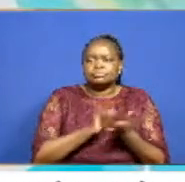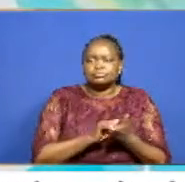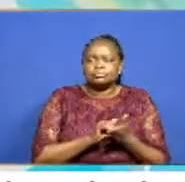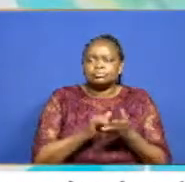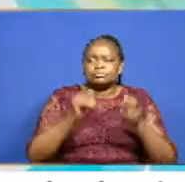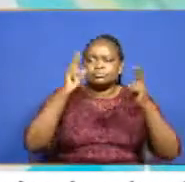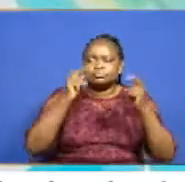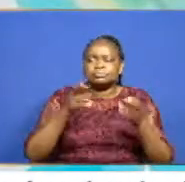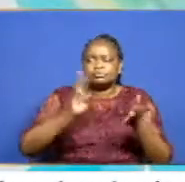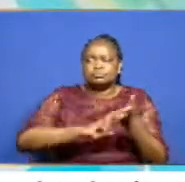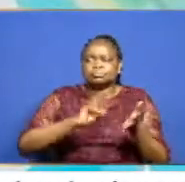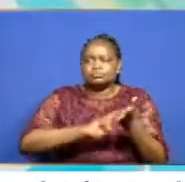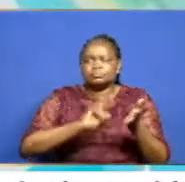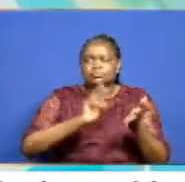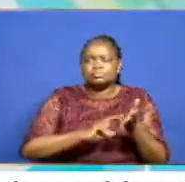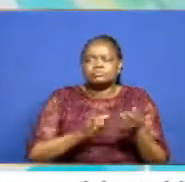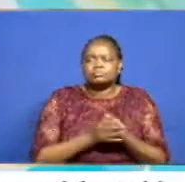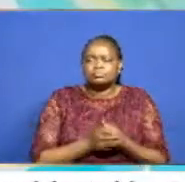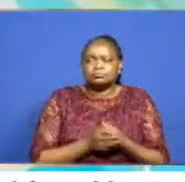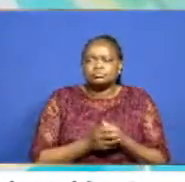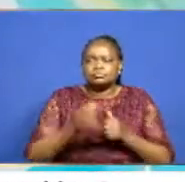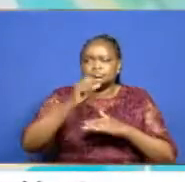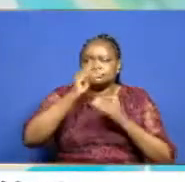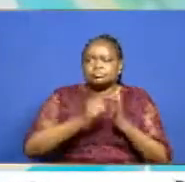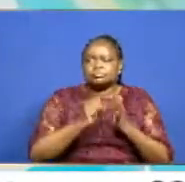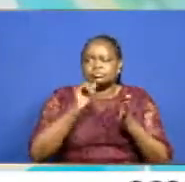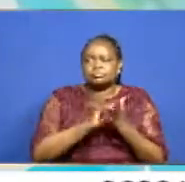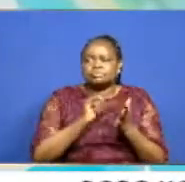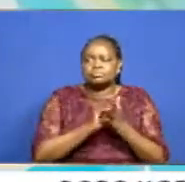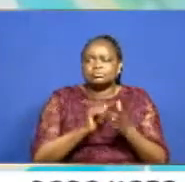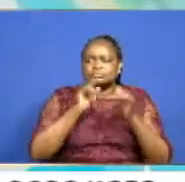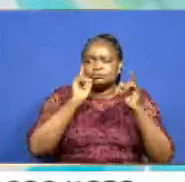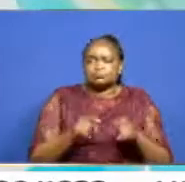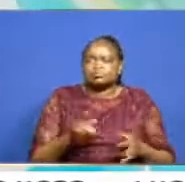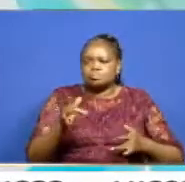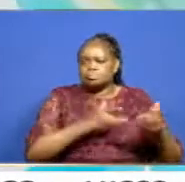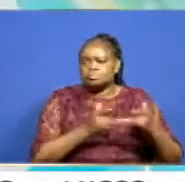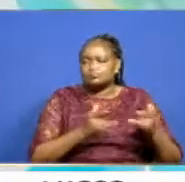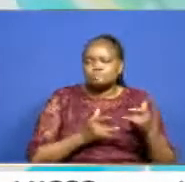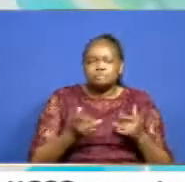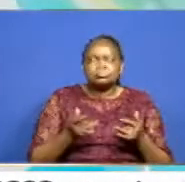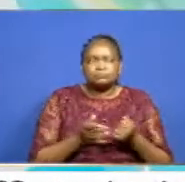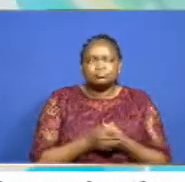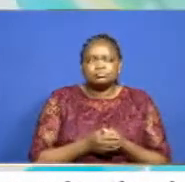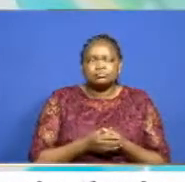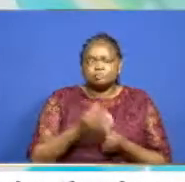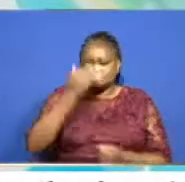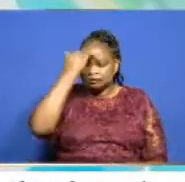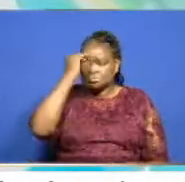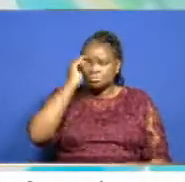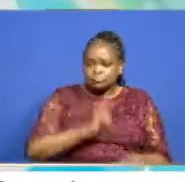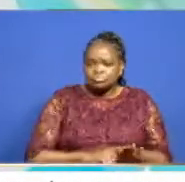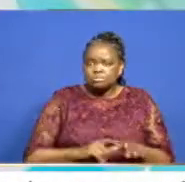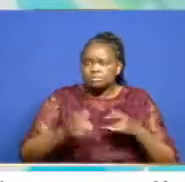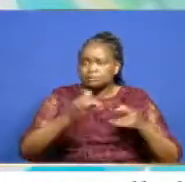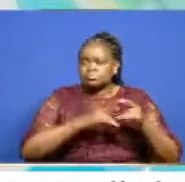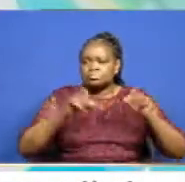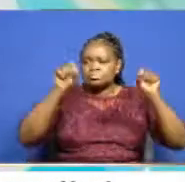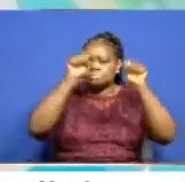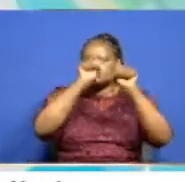of repetition is a subject that we need to seriously consider and relook at. Because when you look at our system of